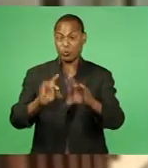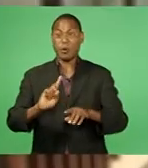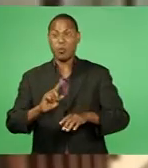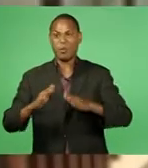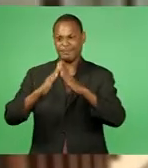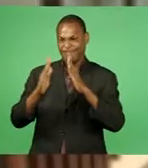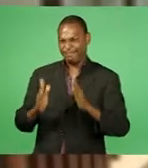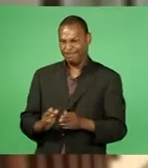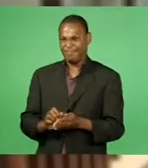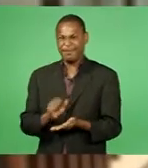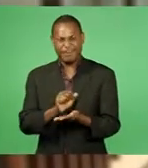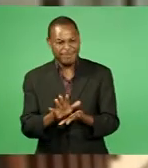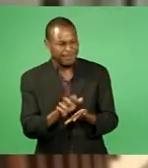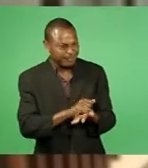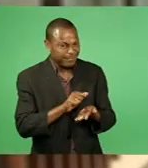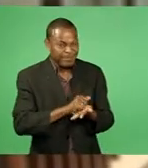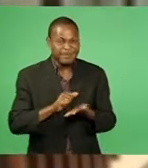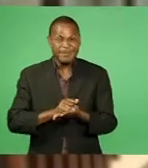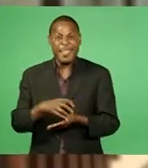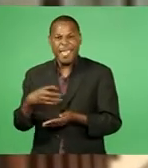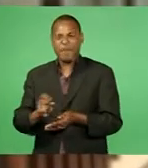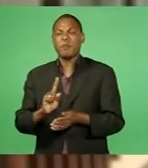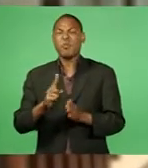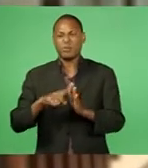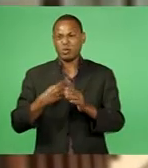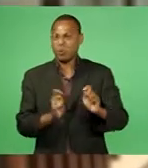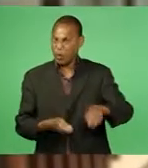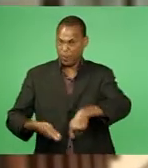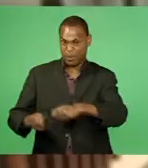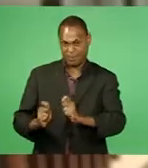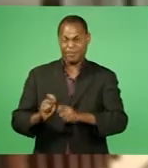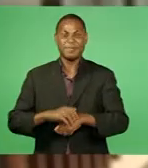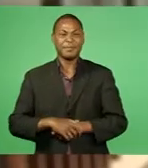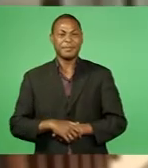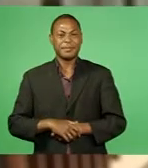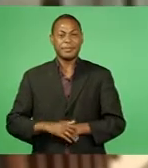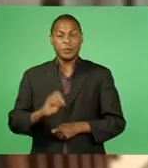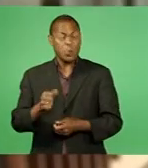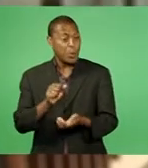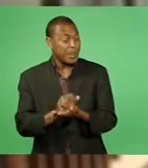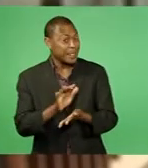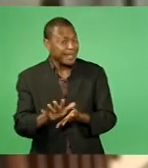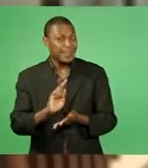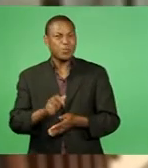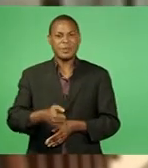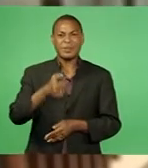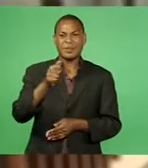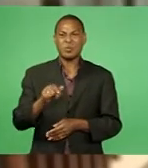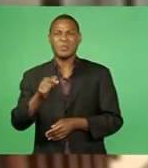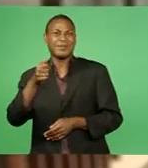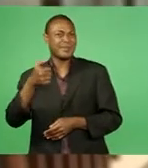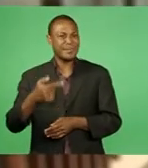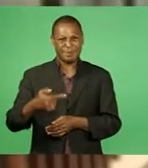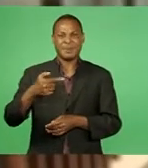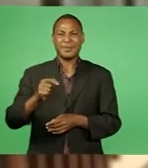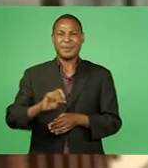spending rose at a slower than expected pace in January. Preliminary retail sales advanced 0.6% from December, but came